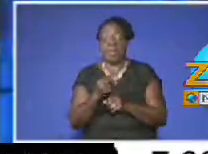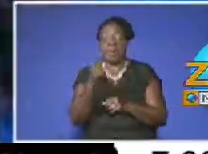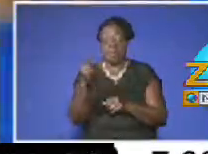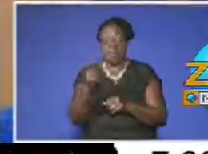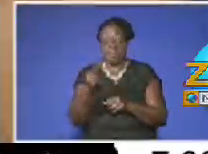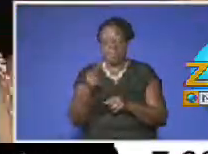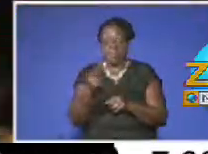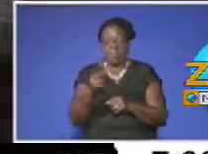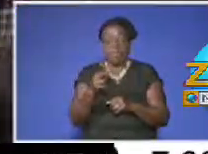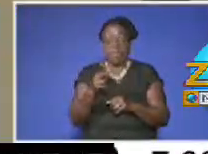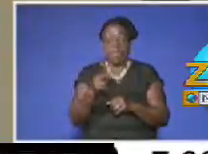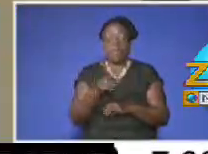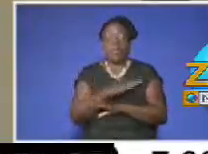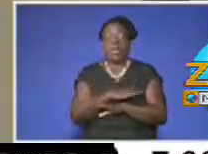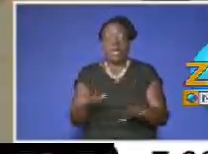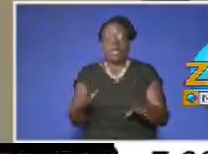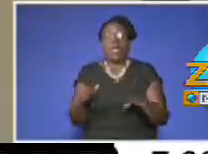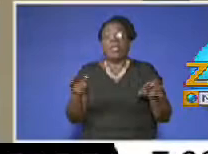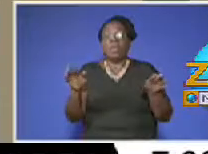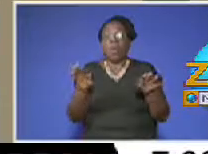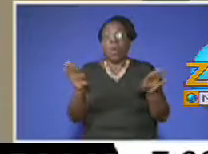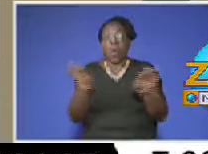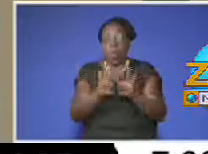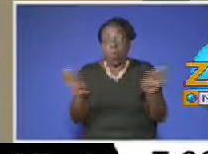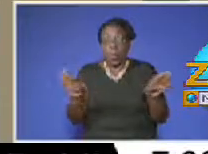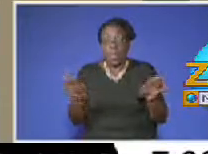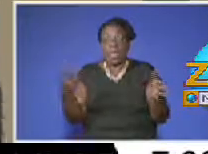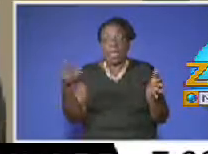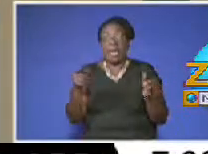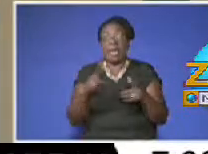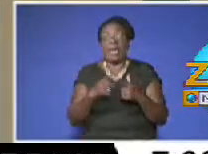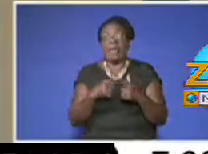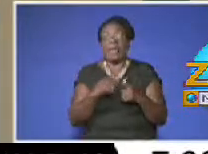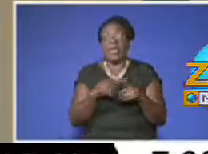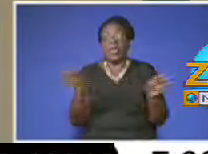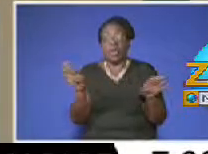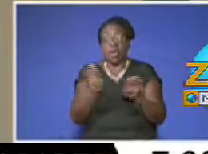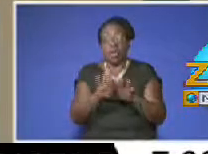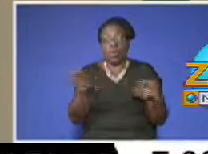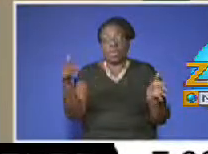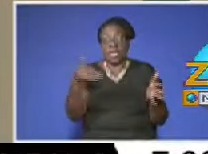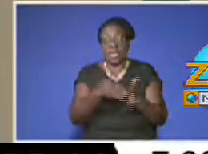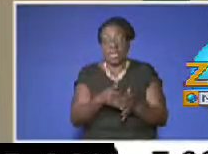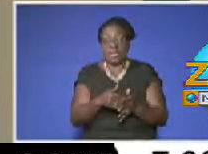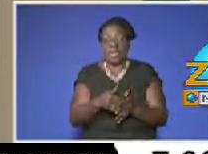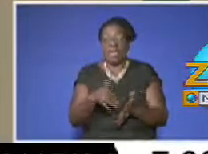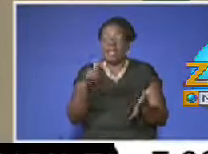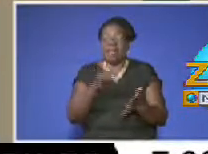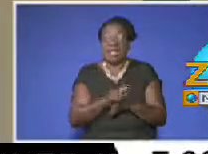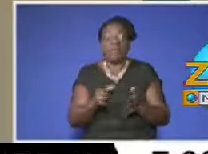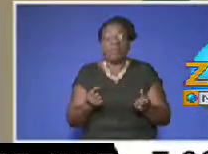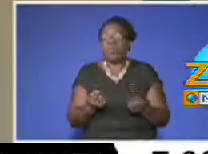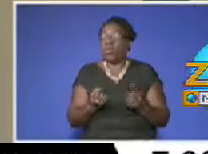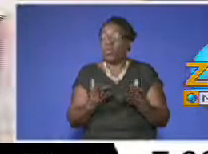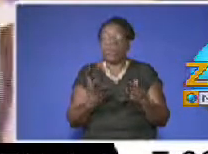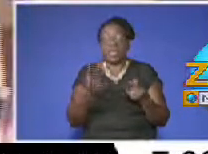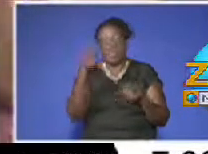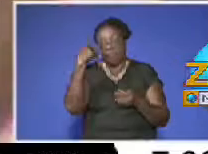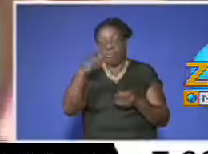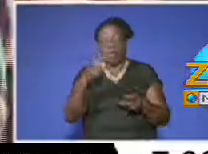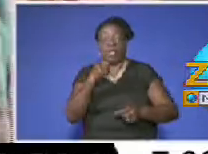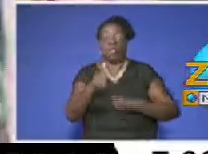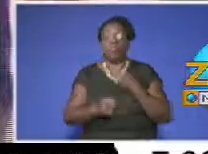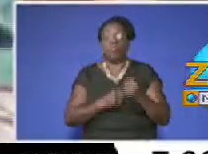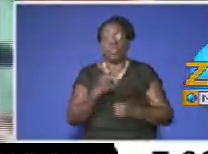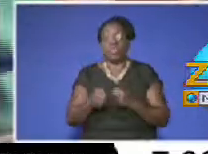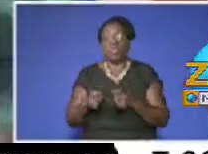afford to open and then close right back down again. That was too traumatic for the tourism sector and significantly impacted our